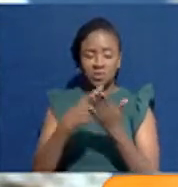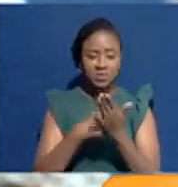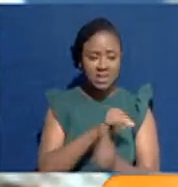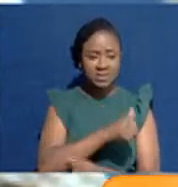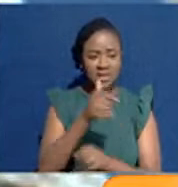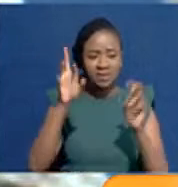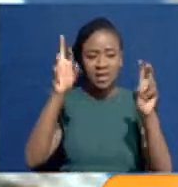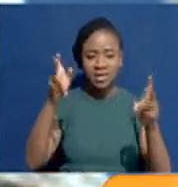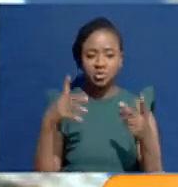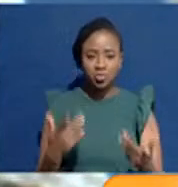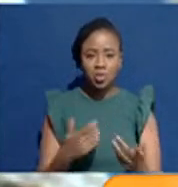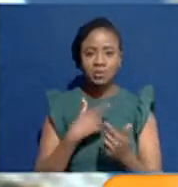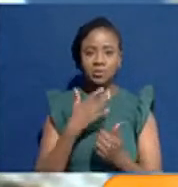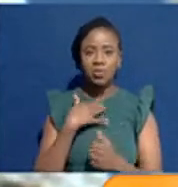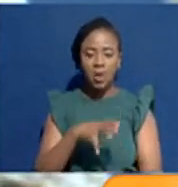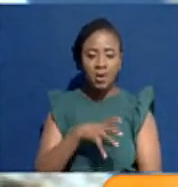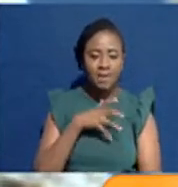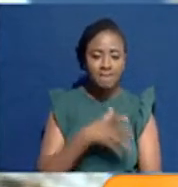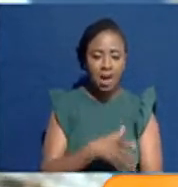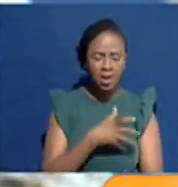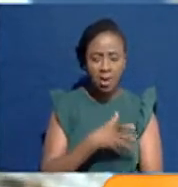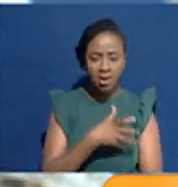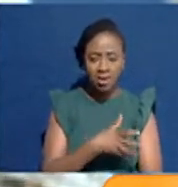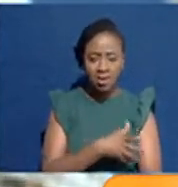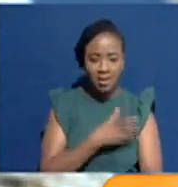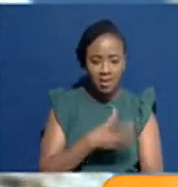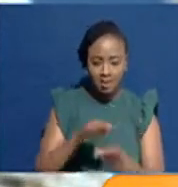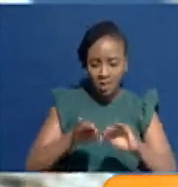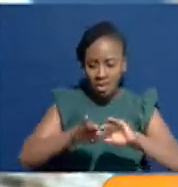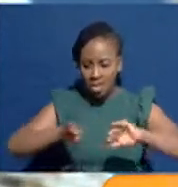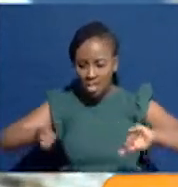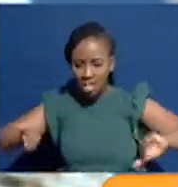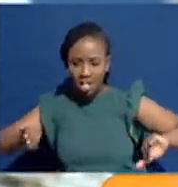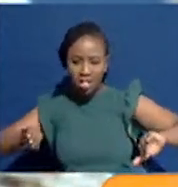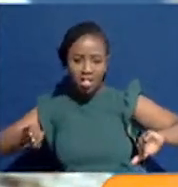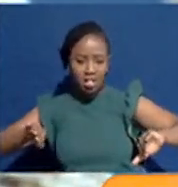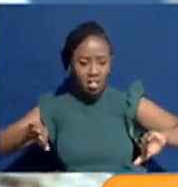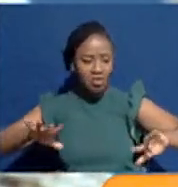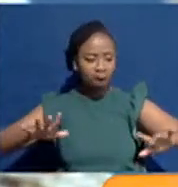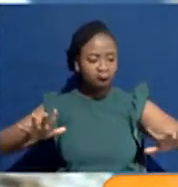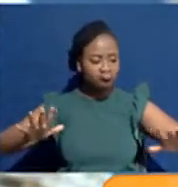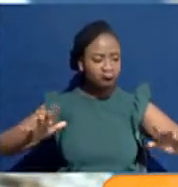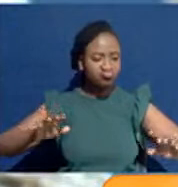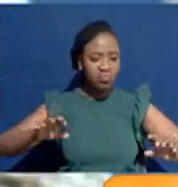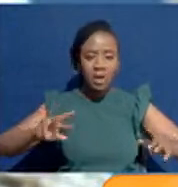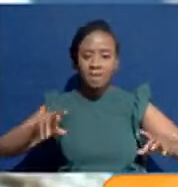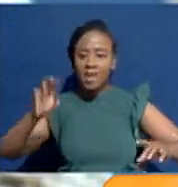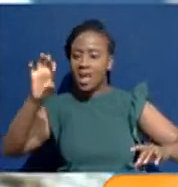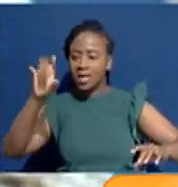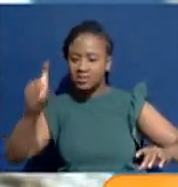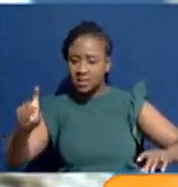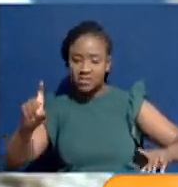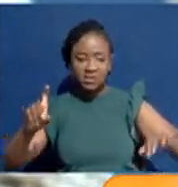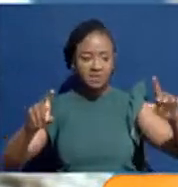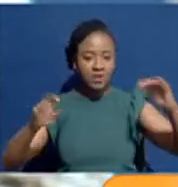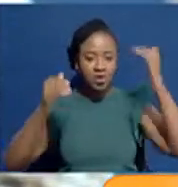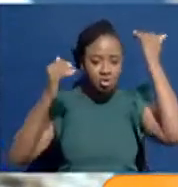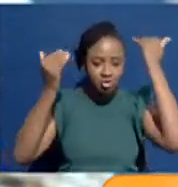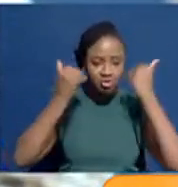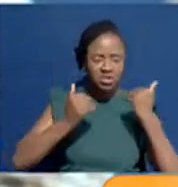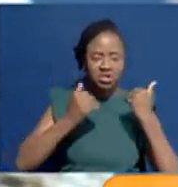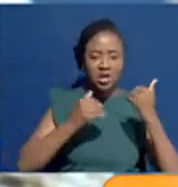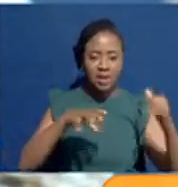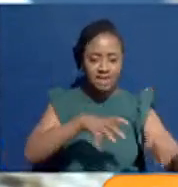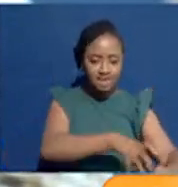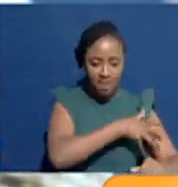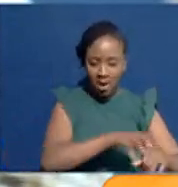of powers. You know, separation of powers means vesting of legislative, executive, and judicial power in separate